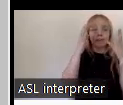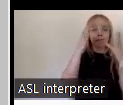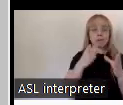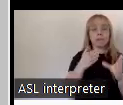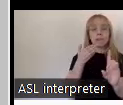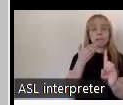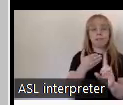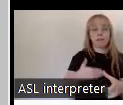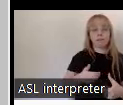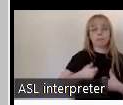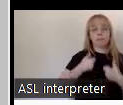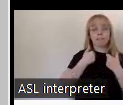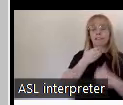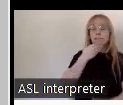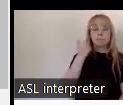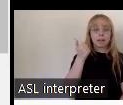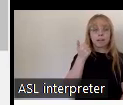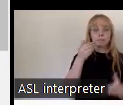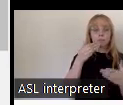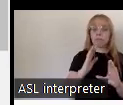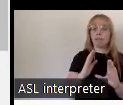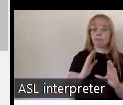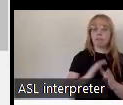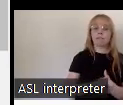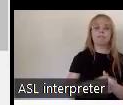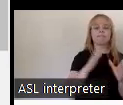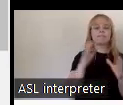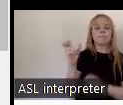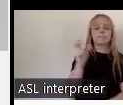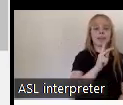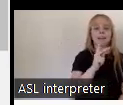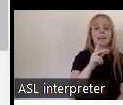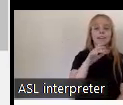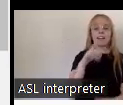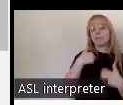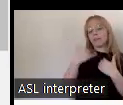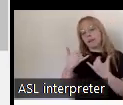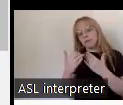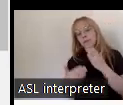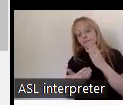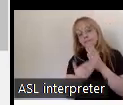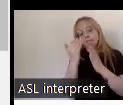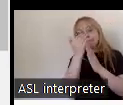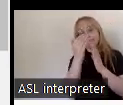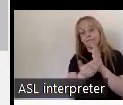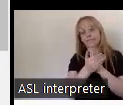way. I'm going to go back to the paths. I'm in files right now because I'm creating those activity files,